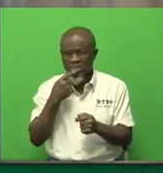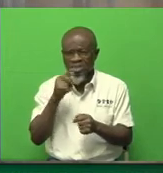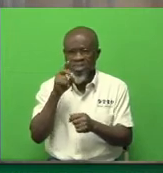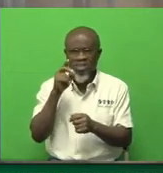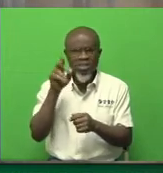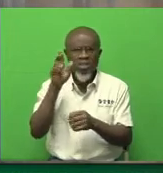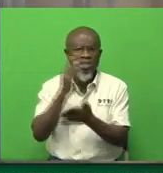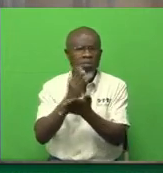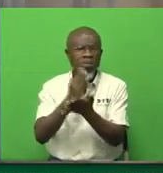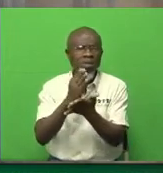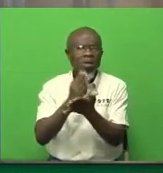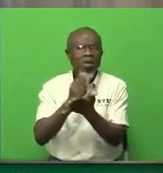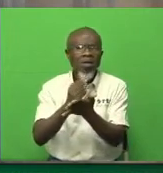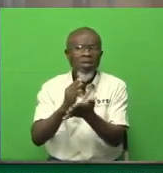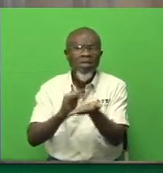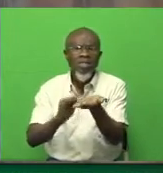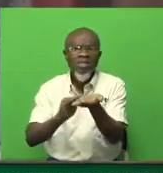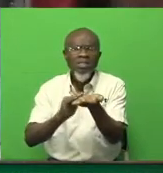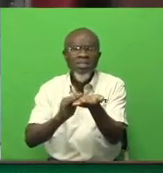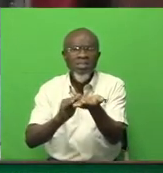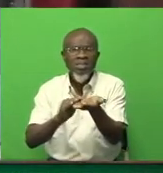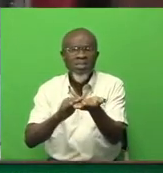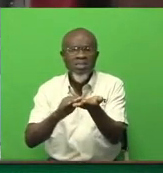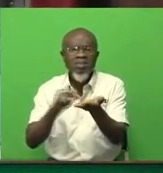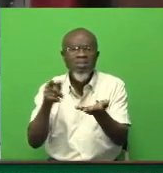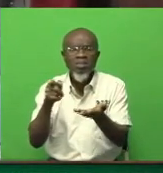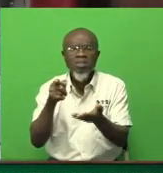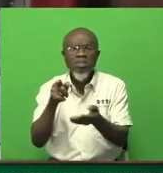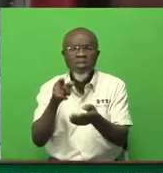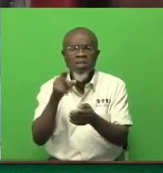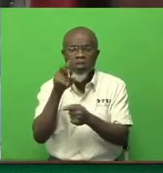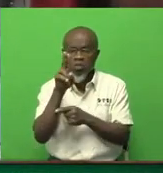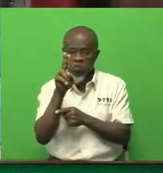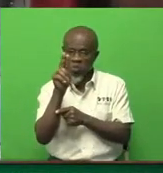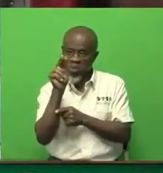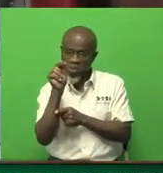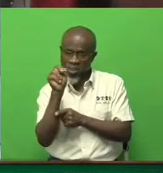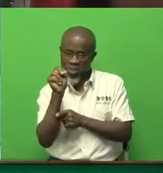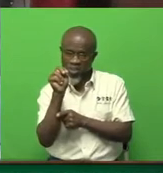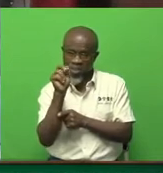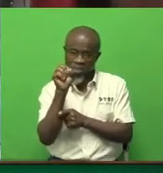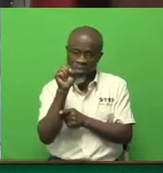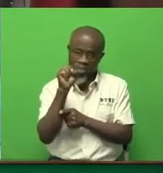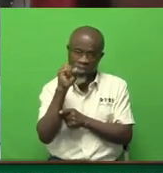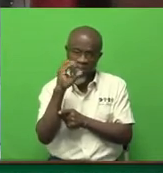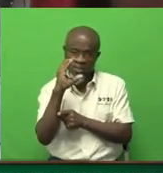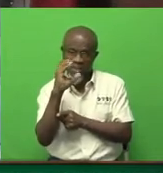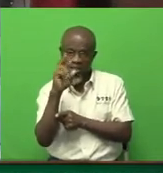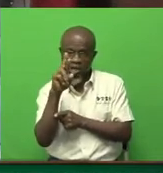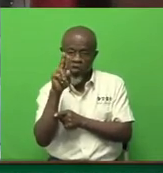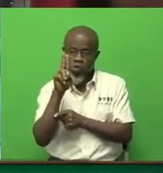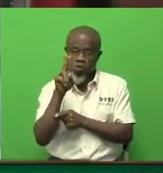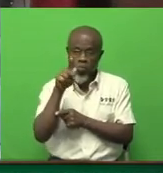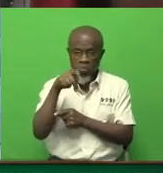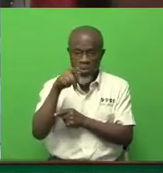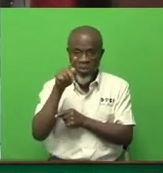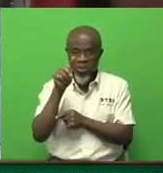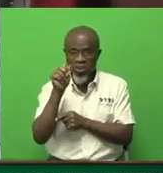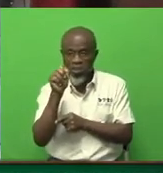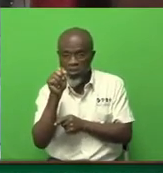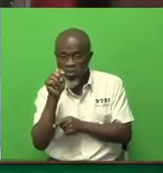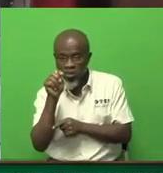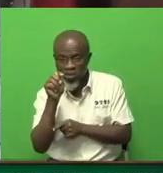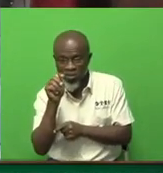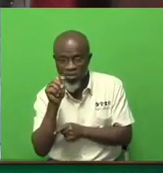I had said the minister unscrupulously removed the majority and and the challenge came at that point and then you went on to the issue about